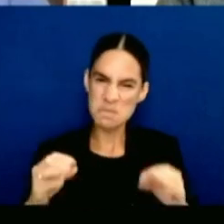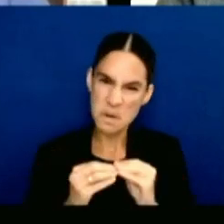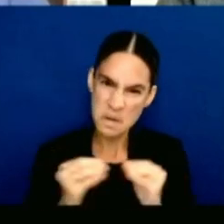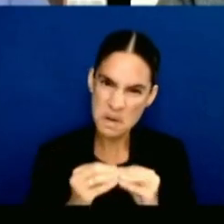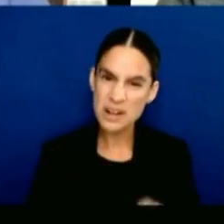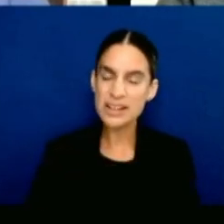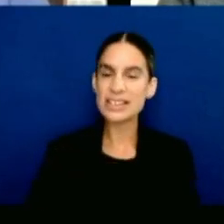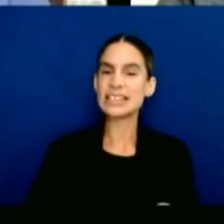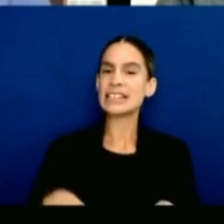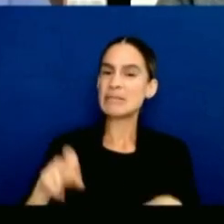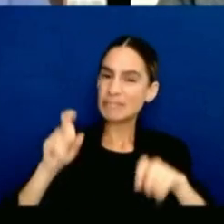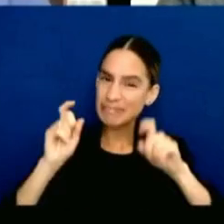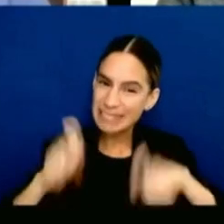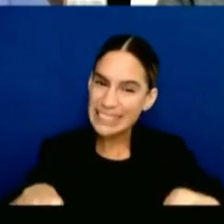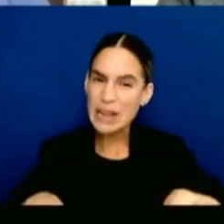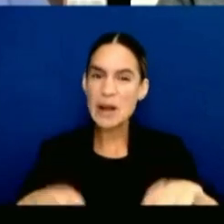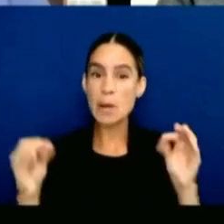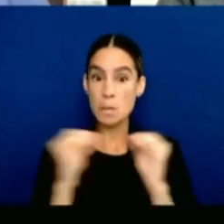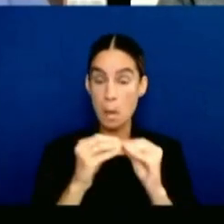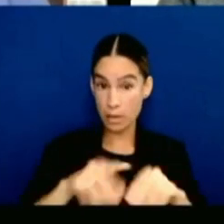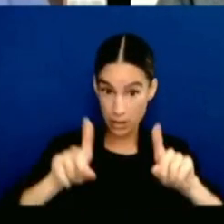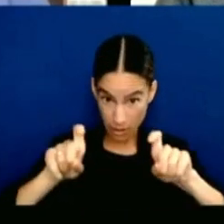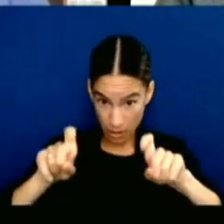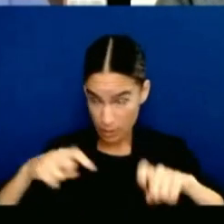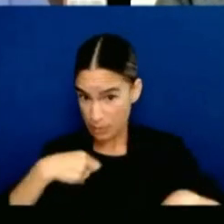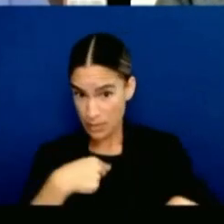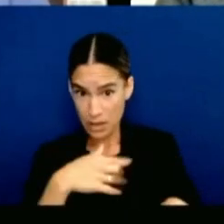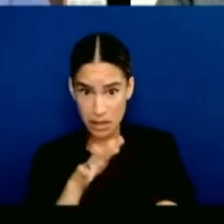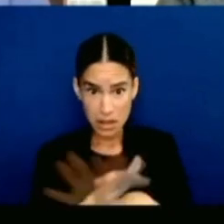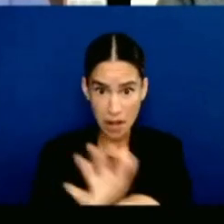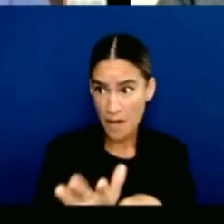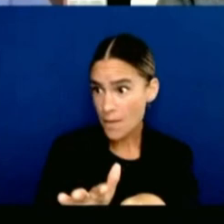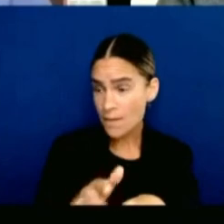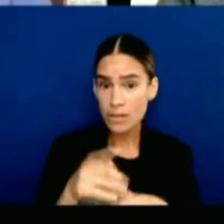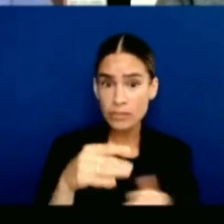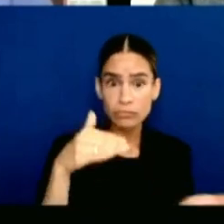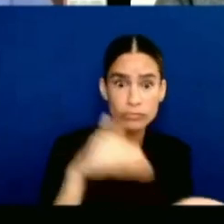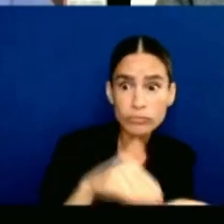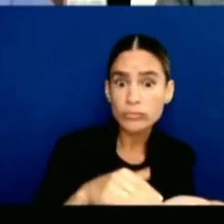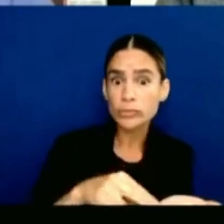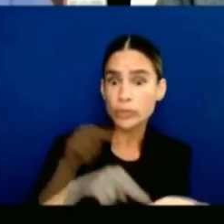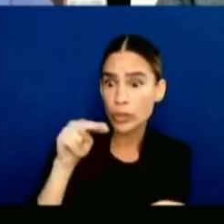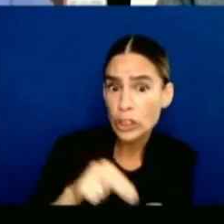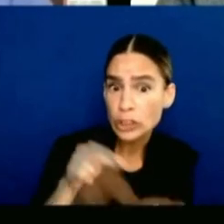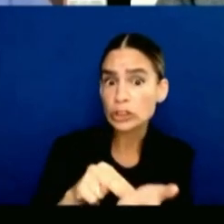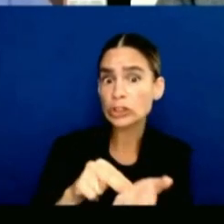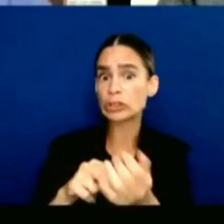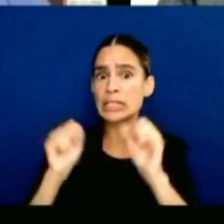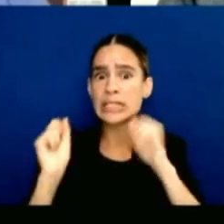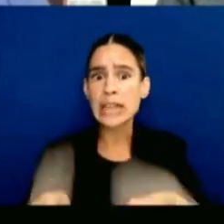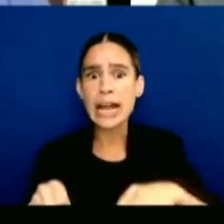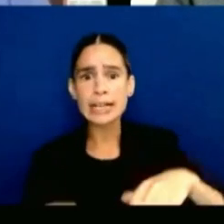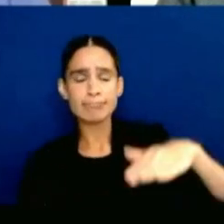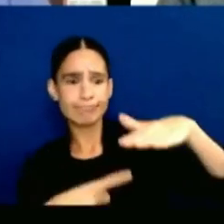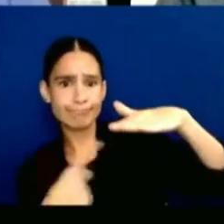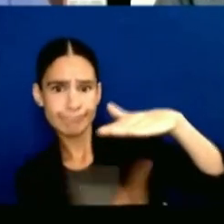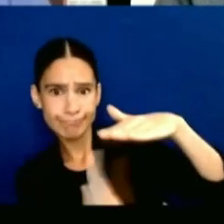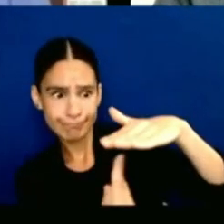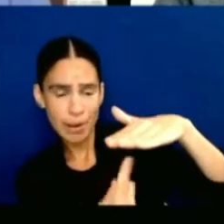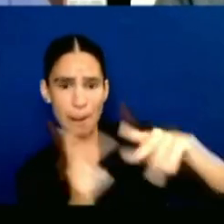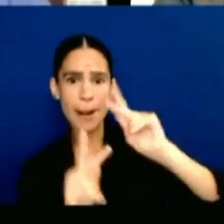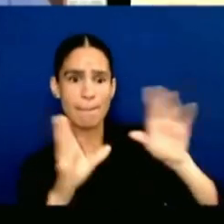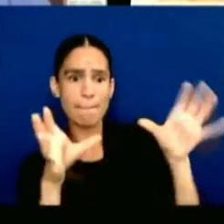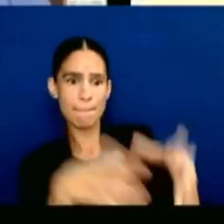system to make sure that you could isolate people. Doing contact tracing without isolating people doesn't work.